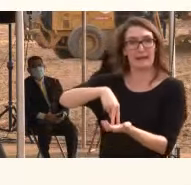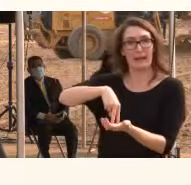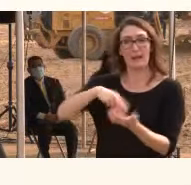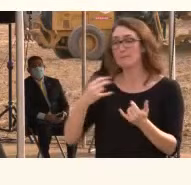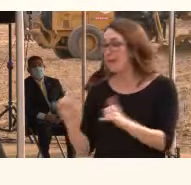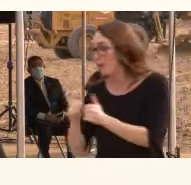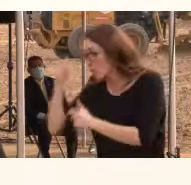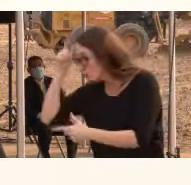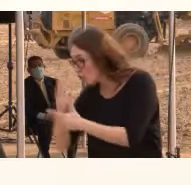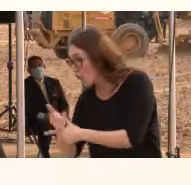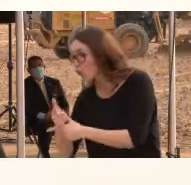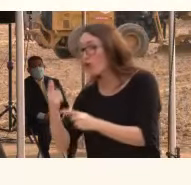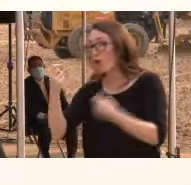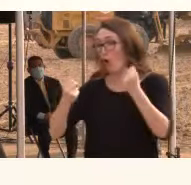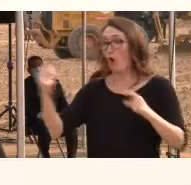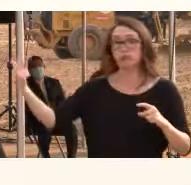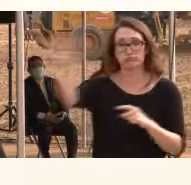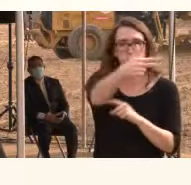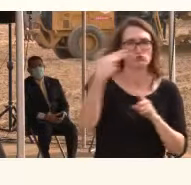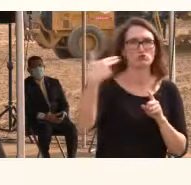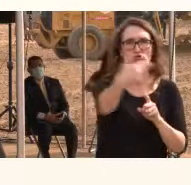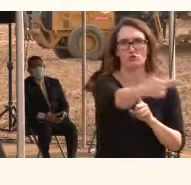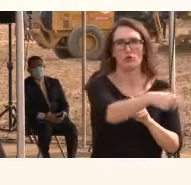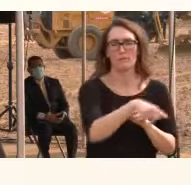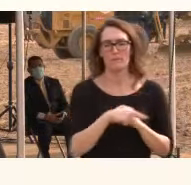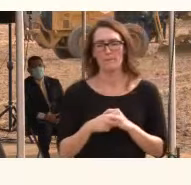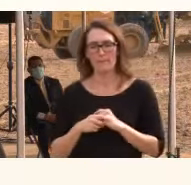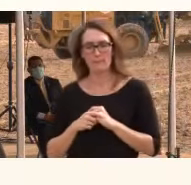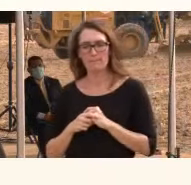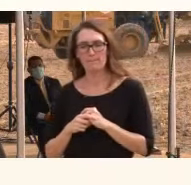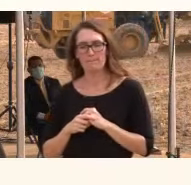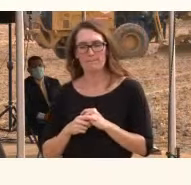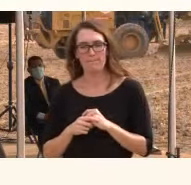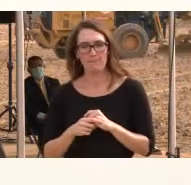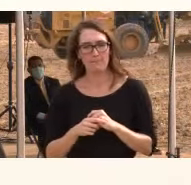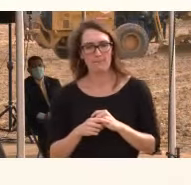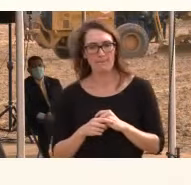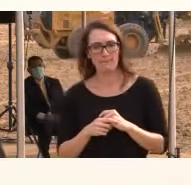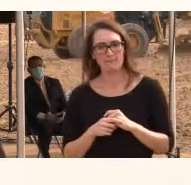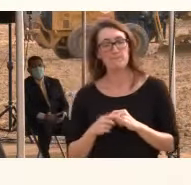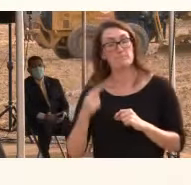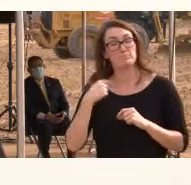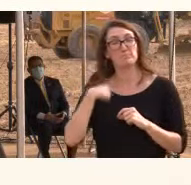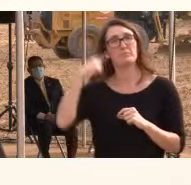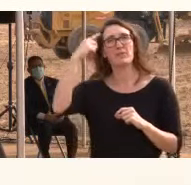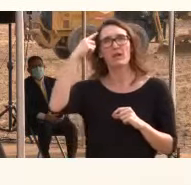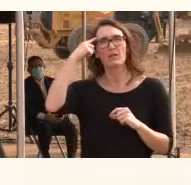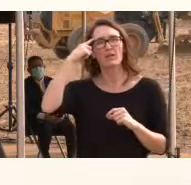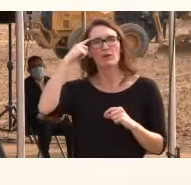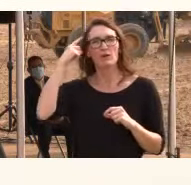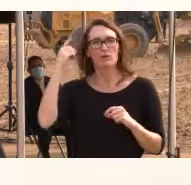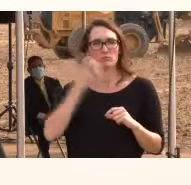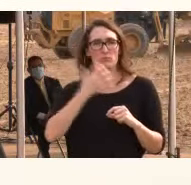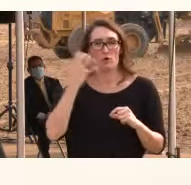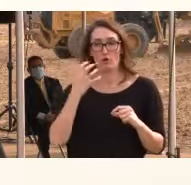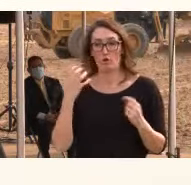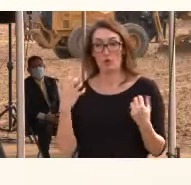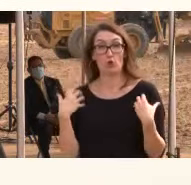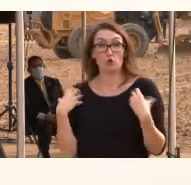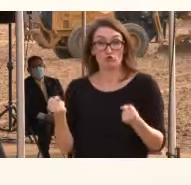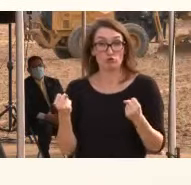with my brother. I think that the courage that many of